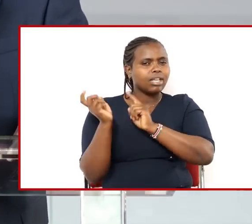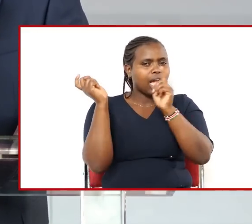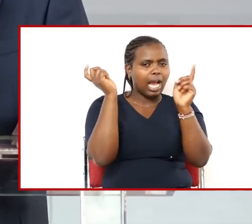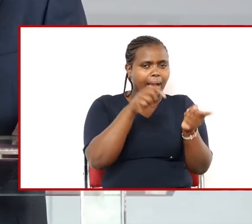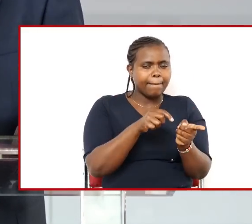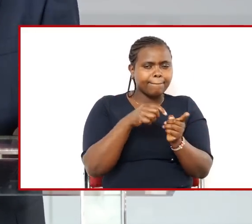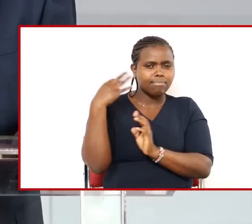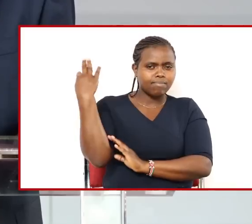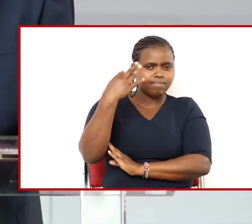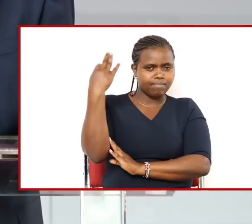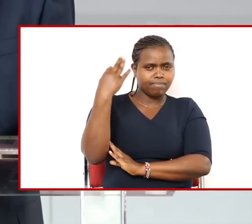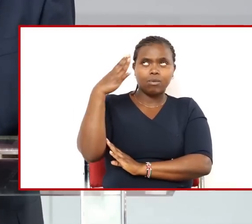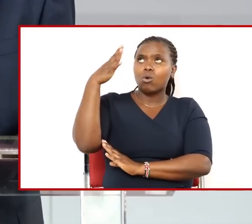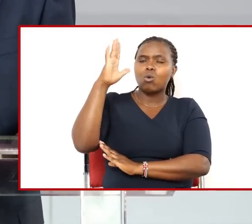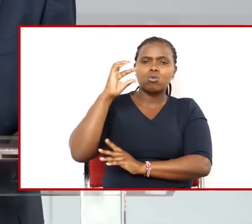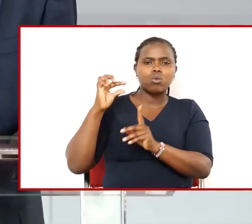bring us God's holy word.